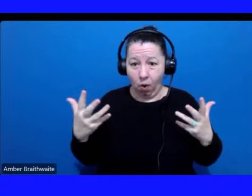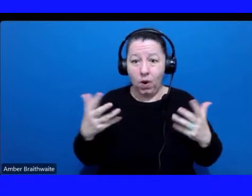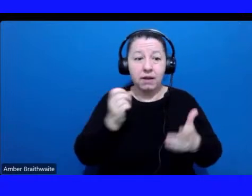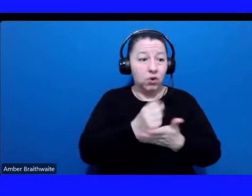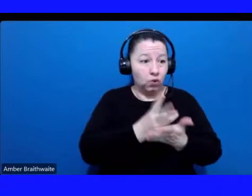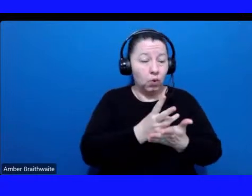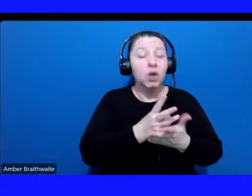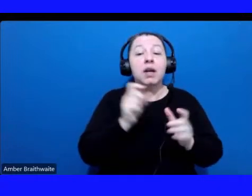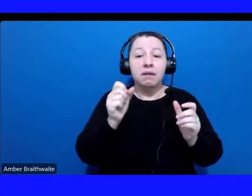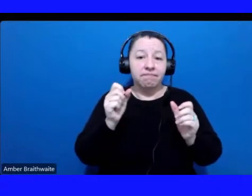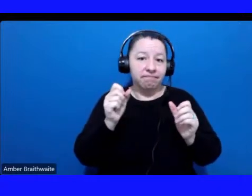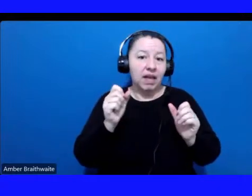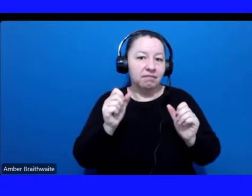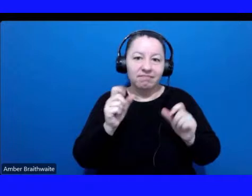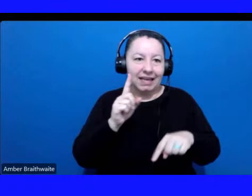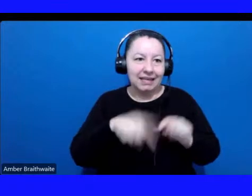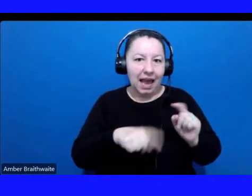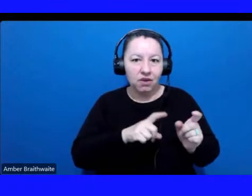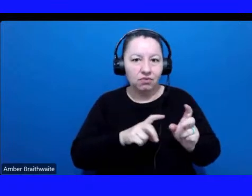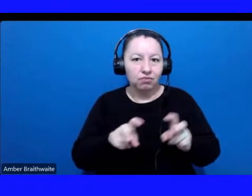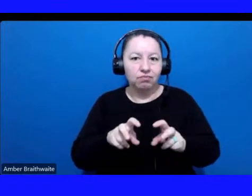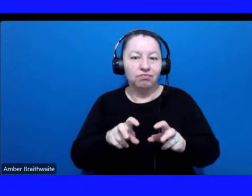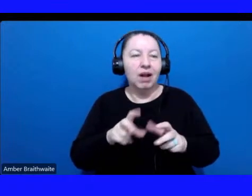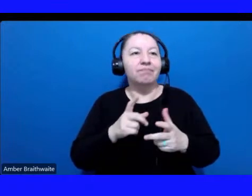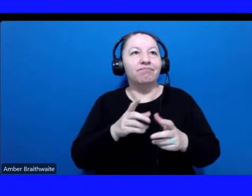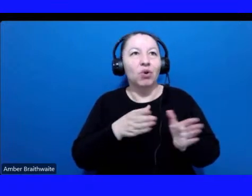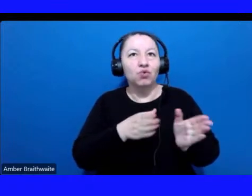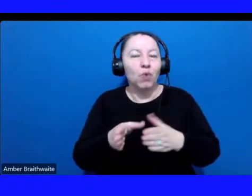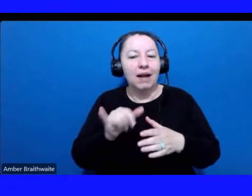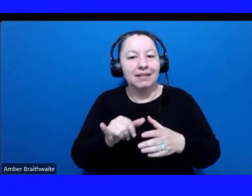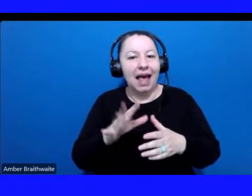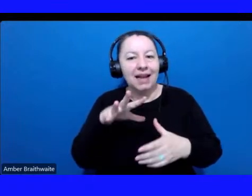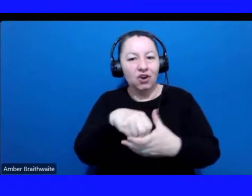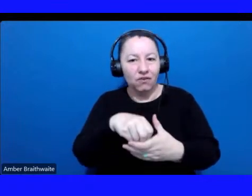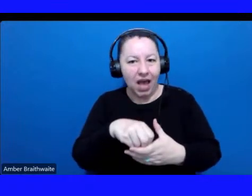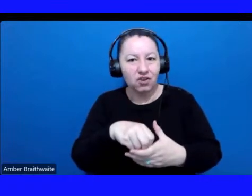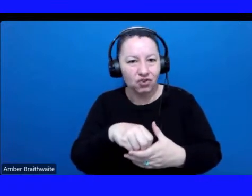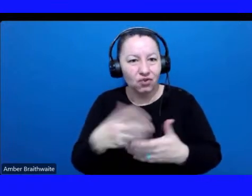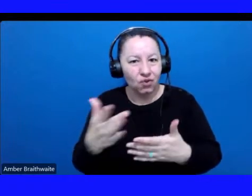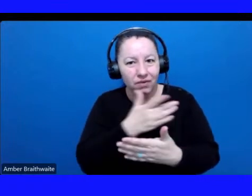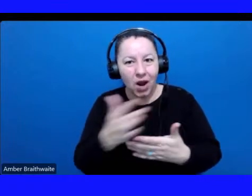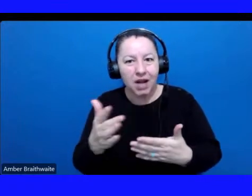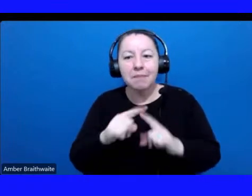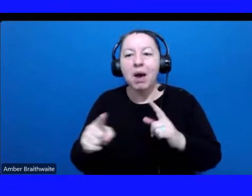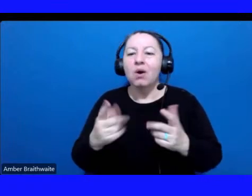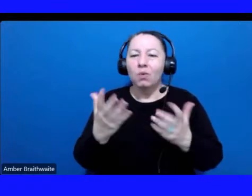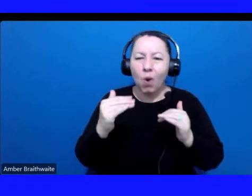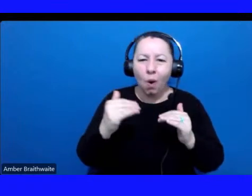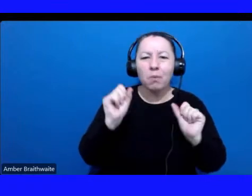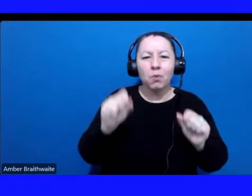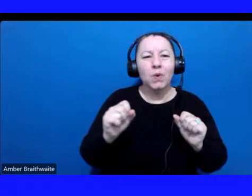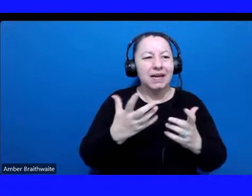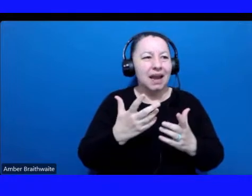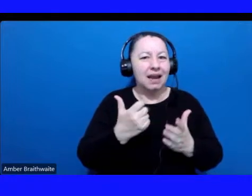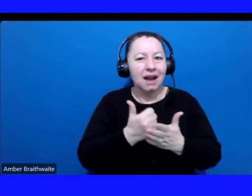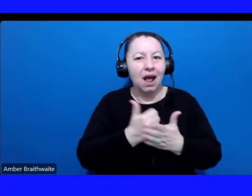a bubble around women and families so they can get the behavioral health services there? They're not going to go to the mental health clinic. The adult psychiatry people